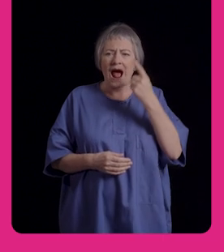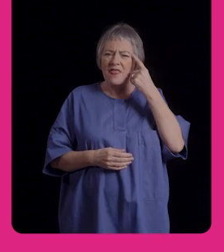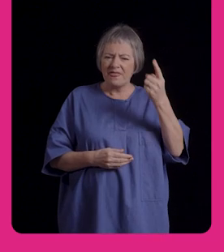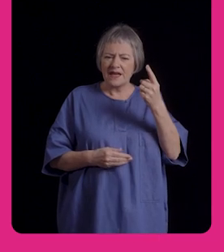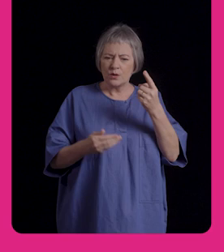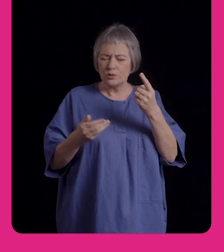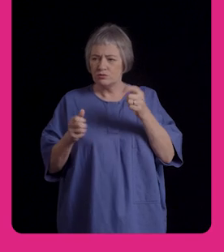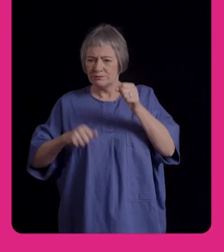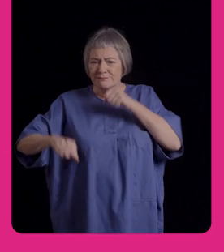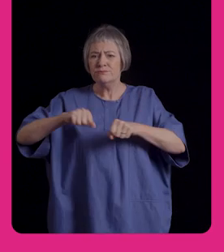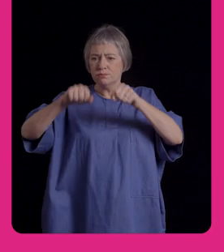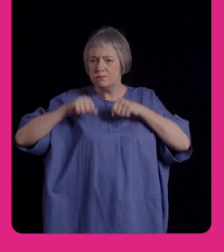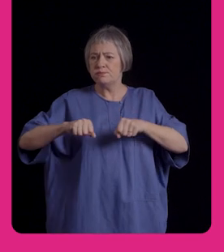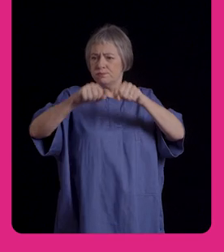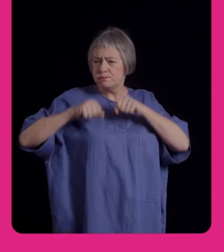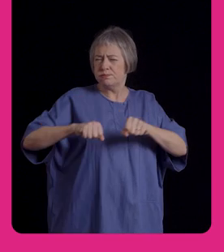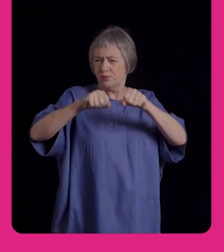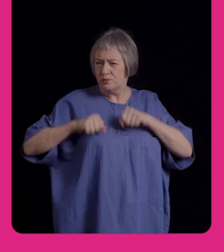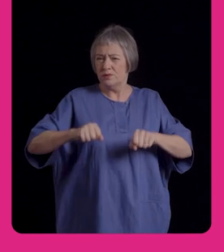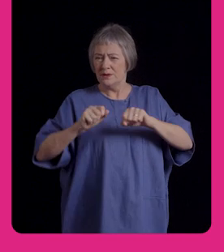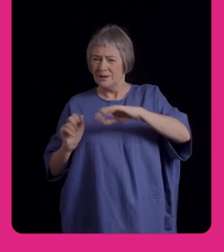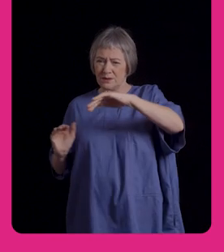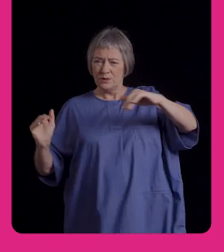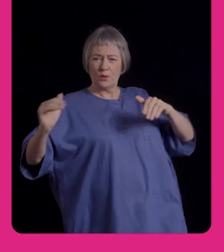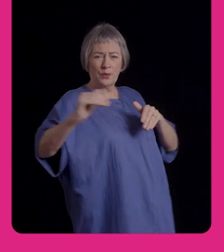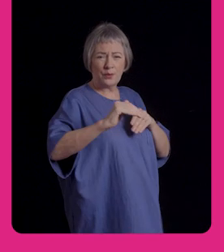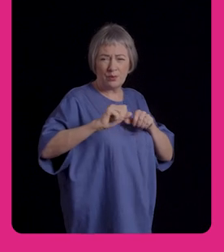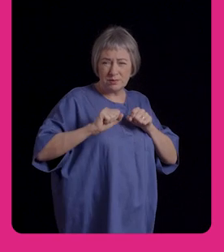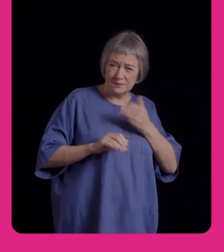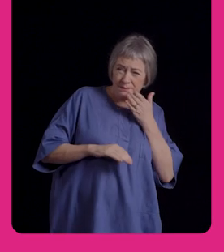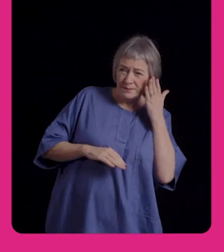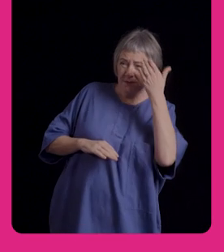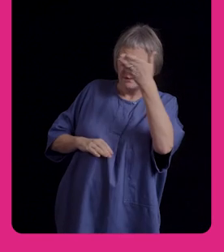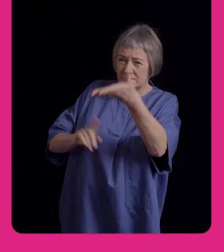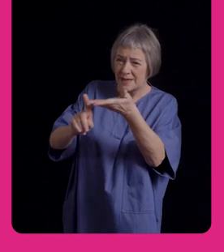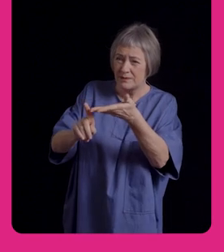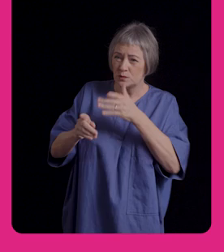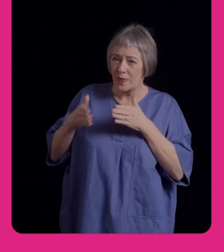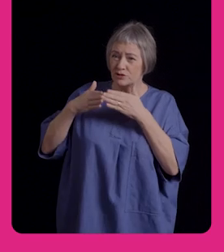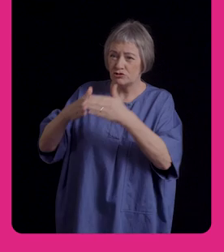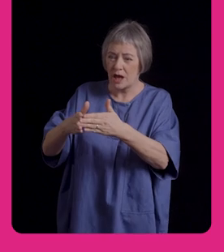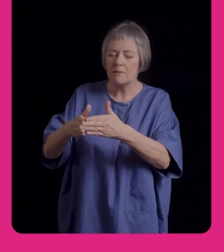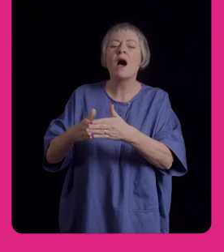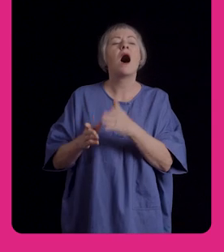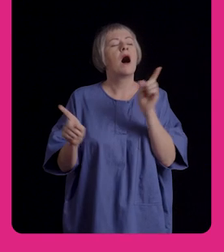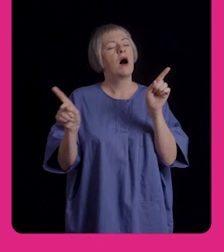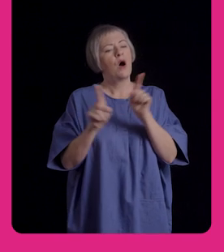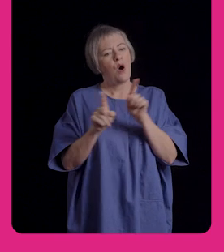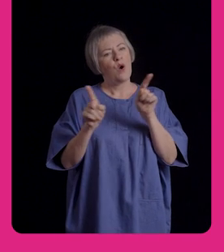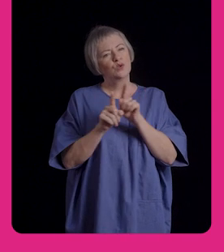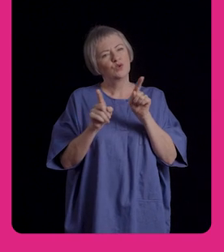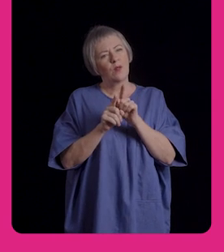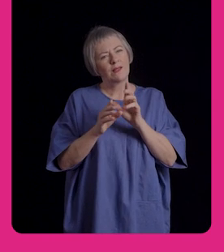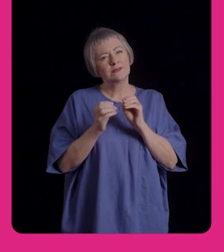we turn the boat against the wave and we start rowing hard towards that ship. Also, let's make for